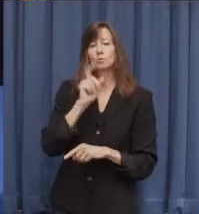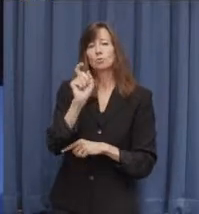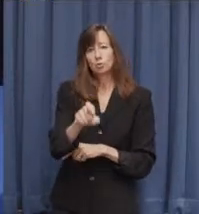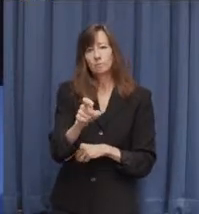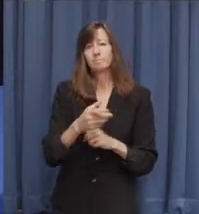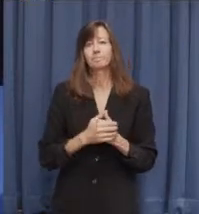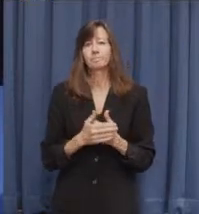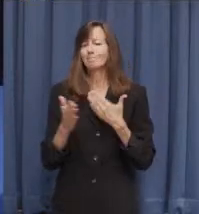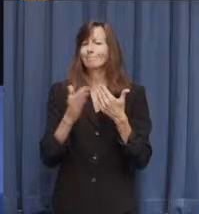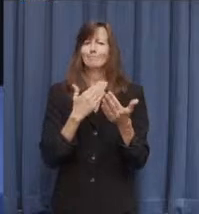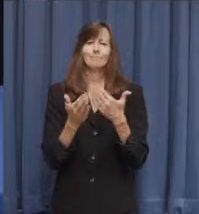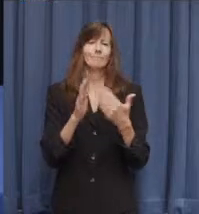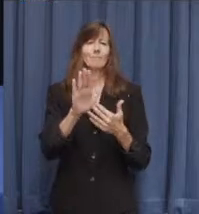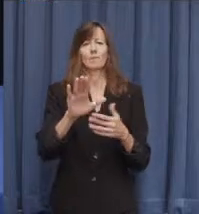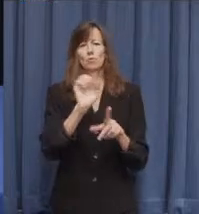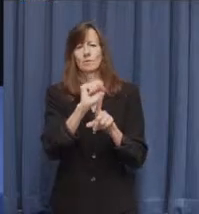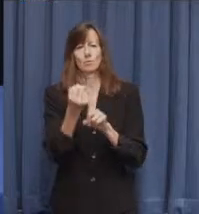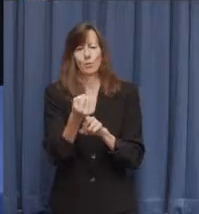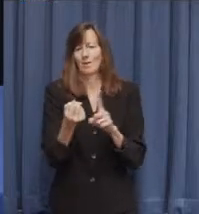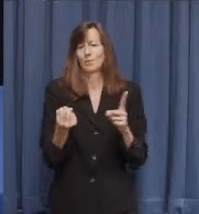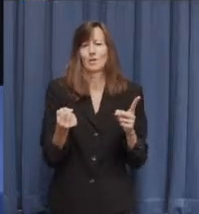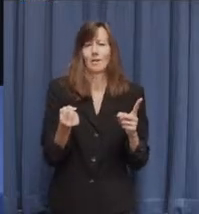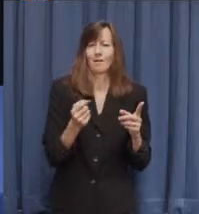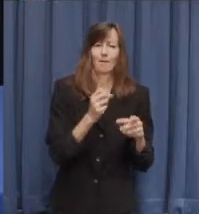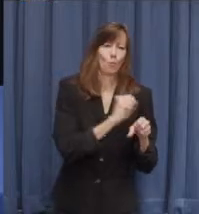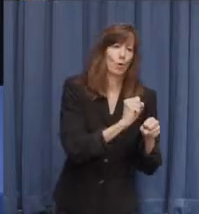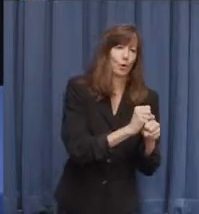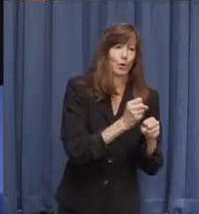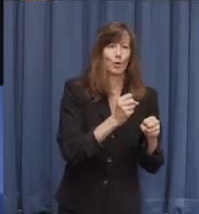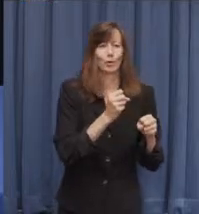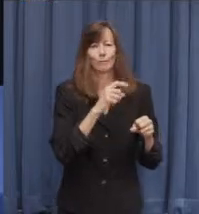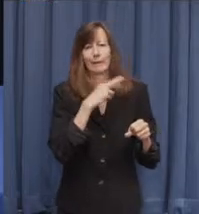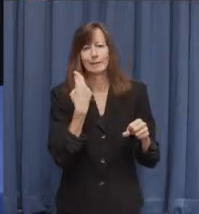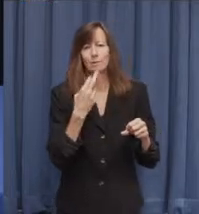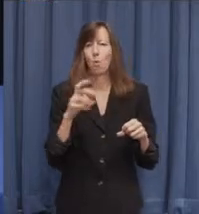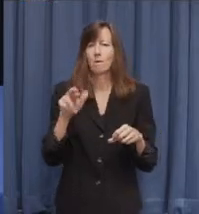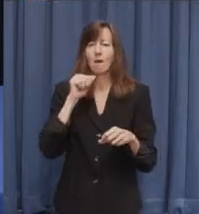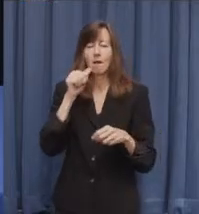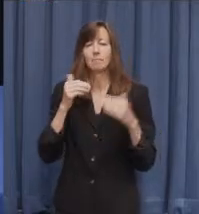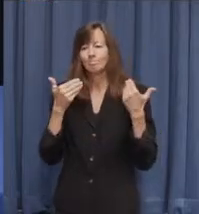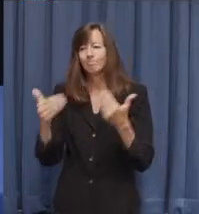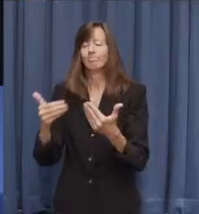also continuing as part of our rapid response plan to proactively